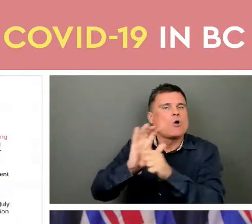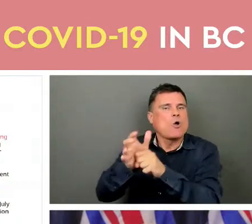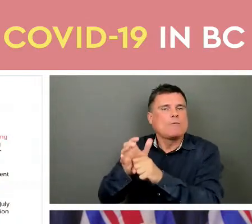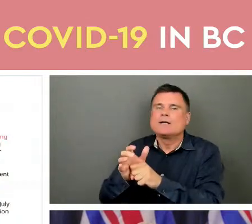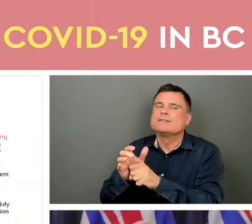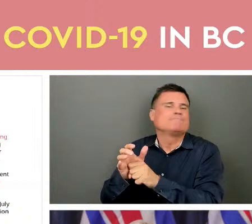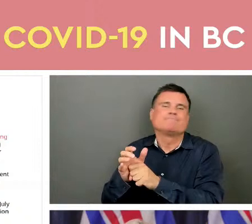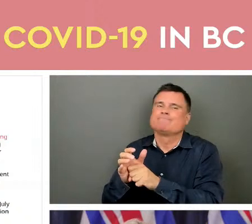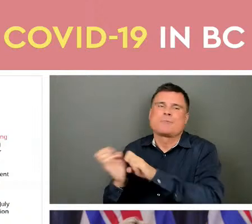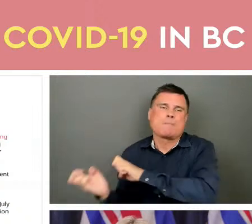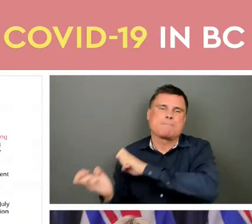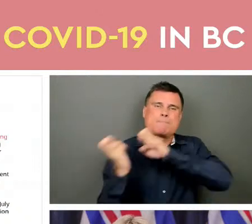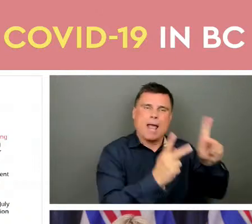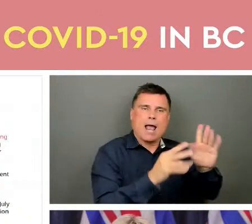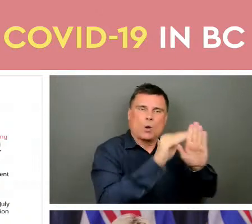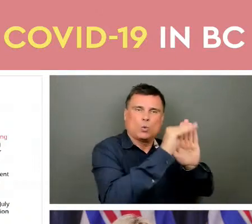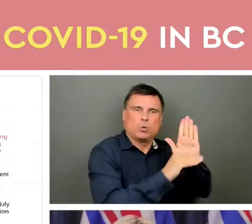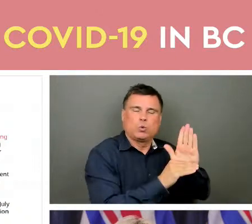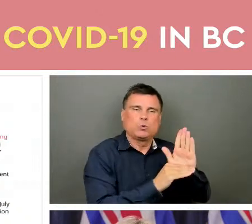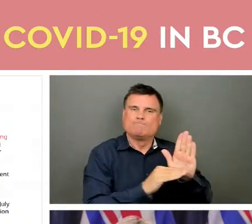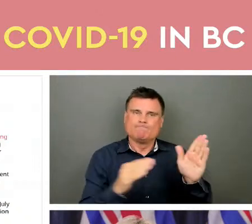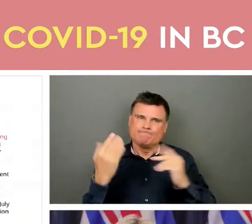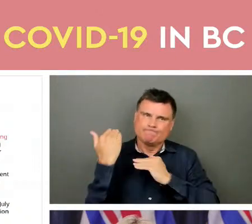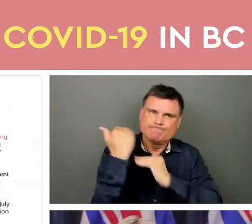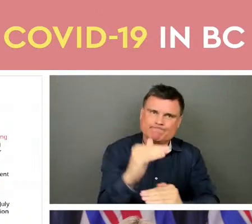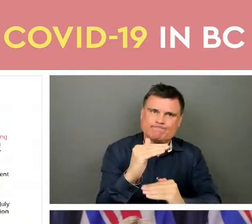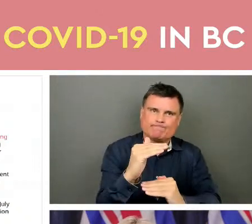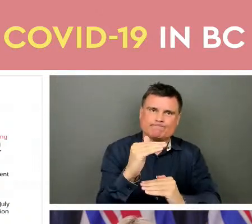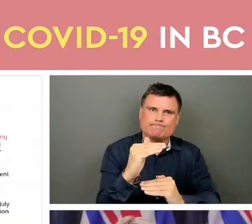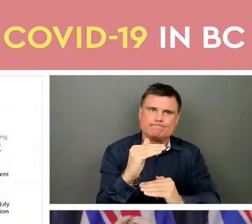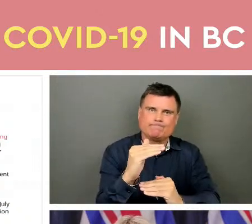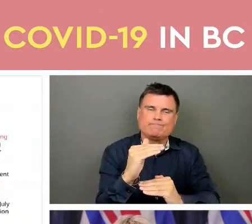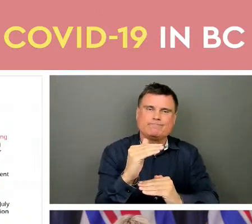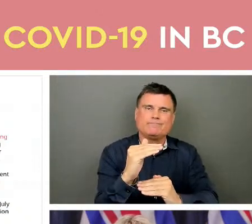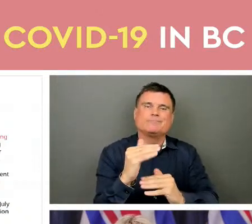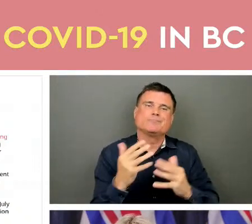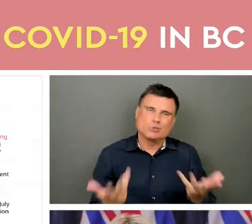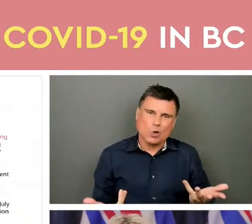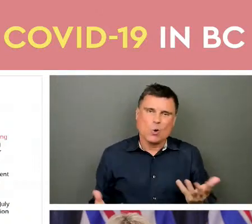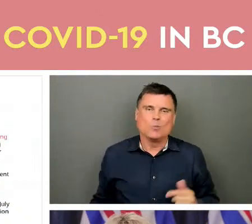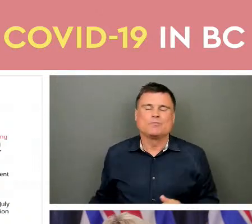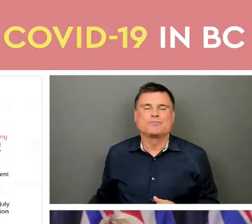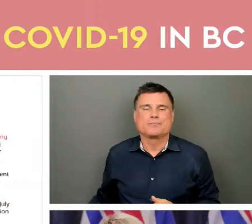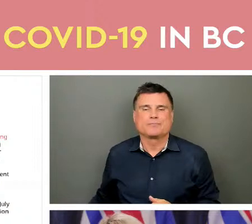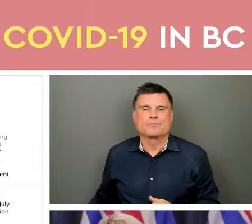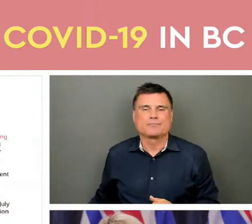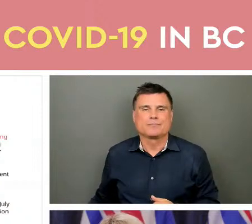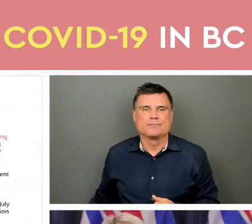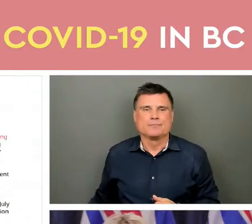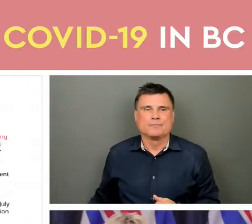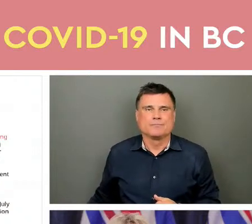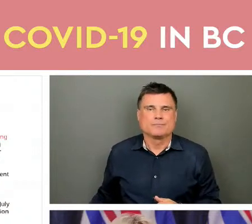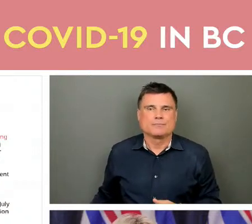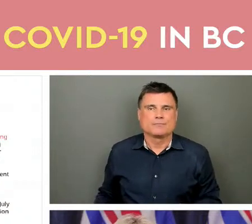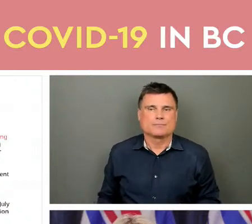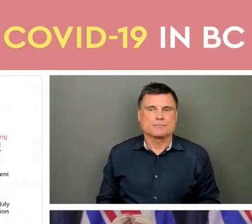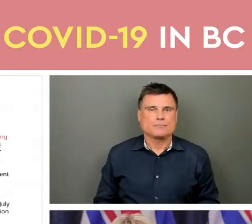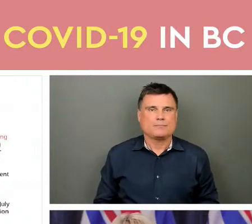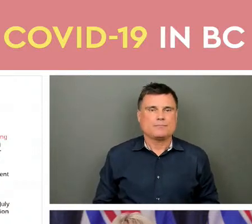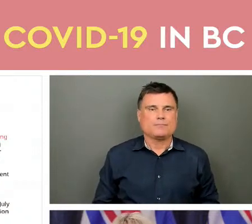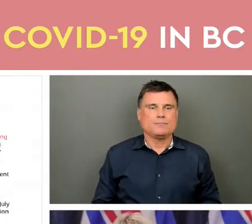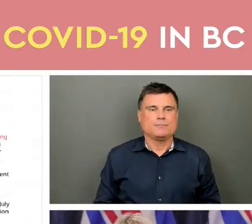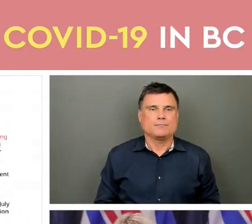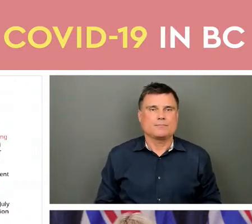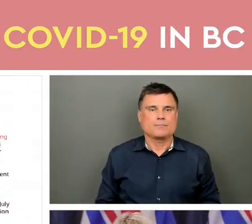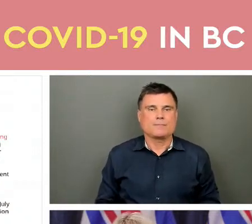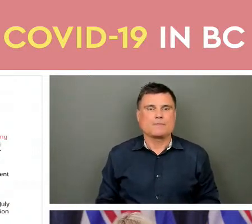increasing. So the other thing that we have learned from the models, and it's been helpful that there have been many different modeling